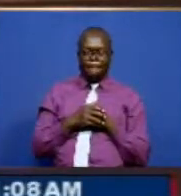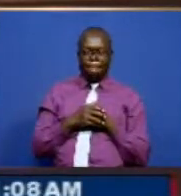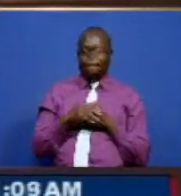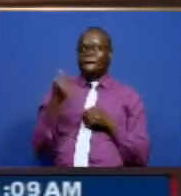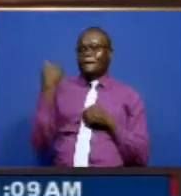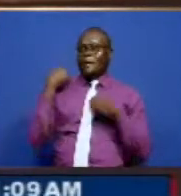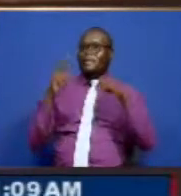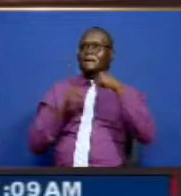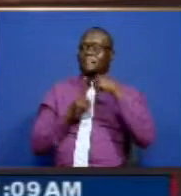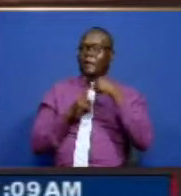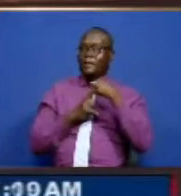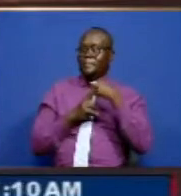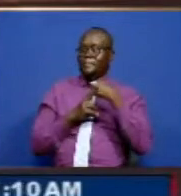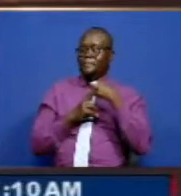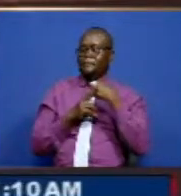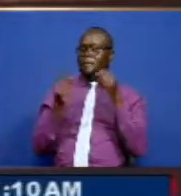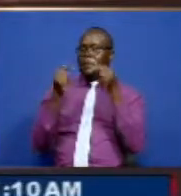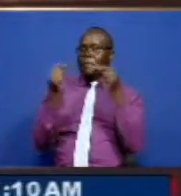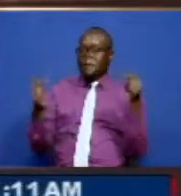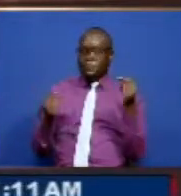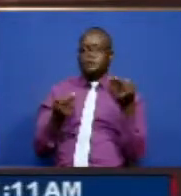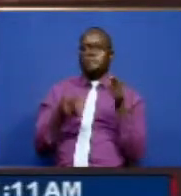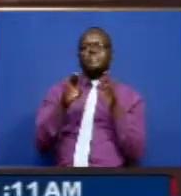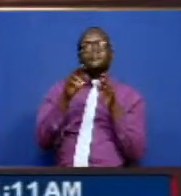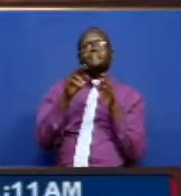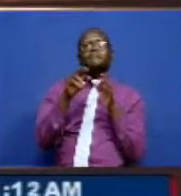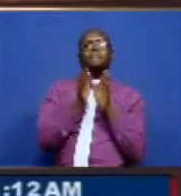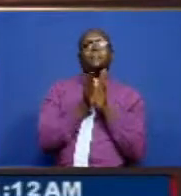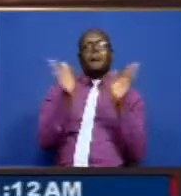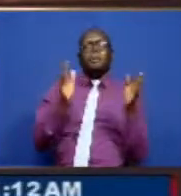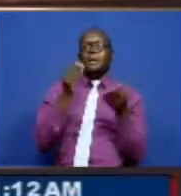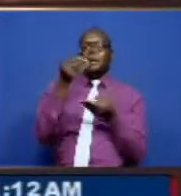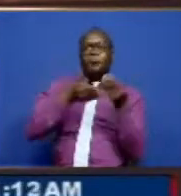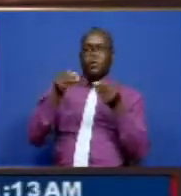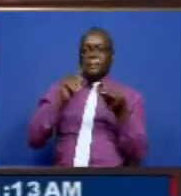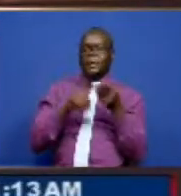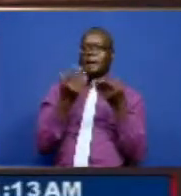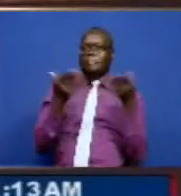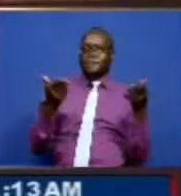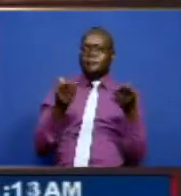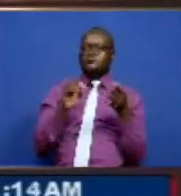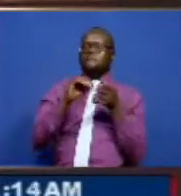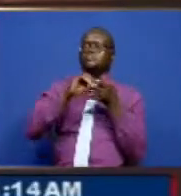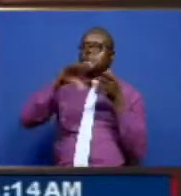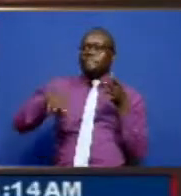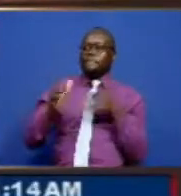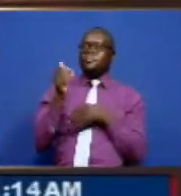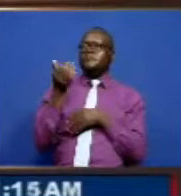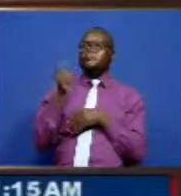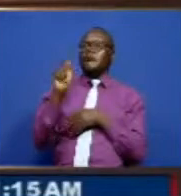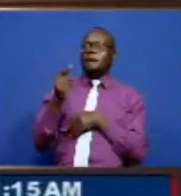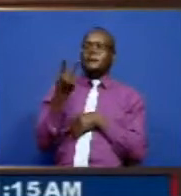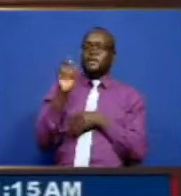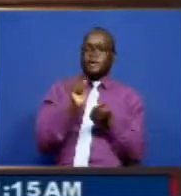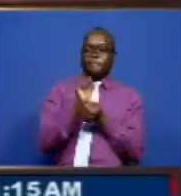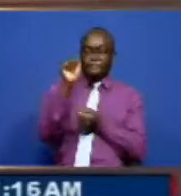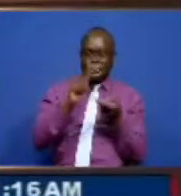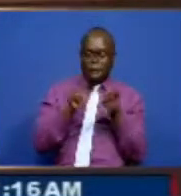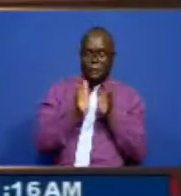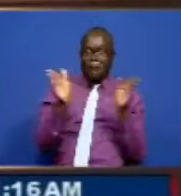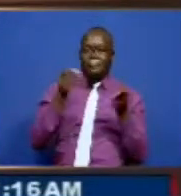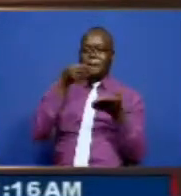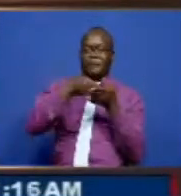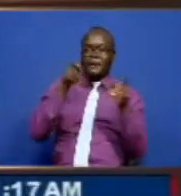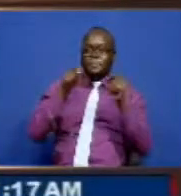Number 7, contrary to the provisions of the Public Procurement and Asset Disposal Act 2015 and the Public